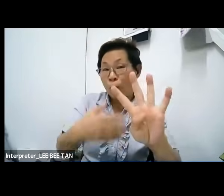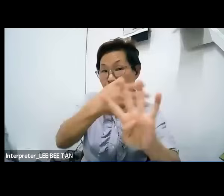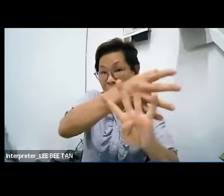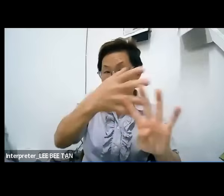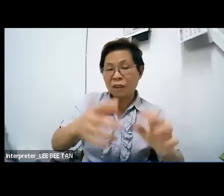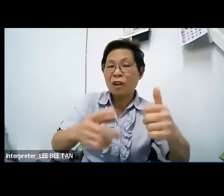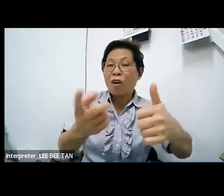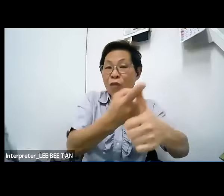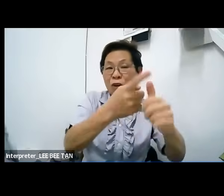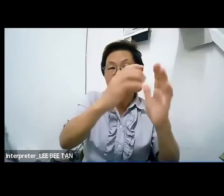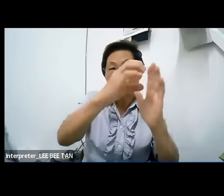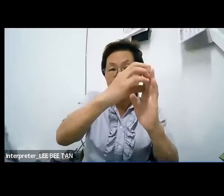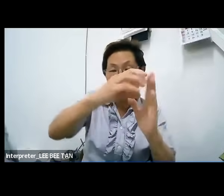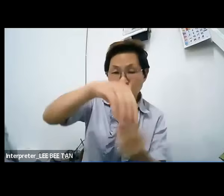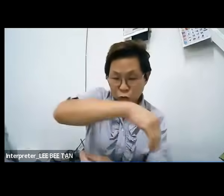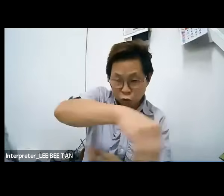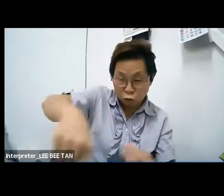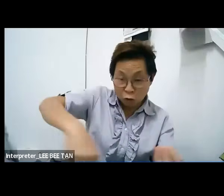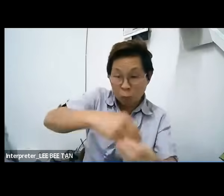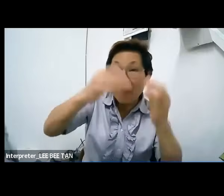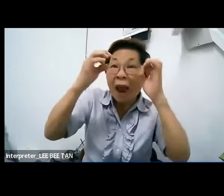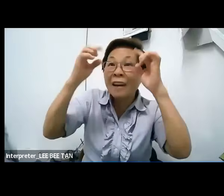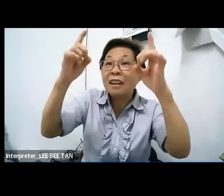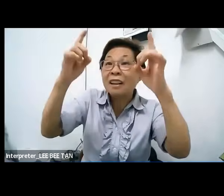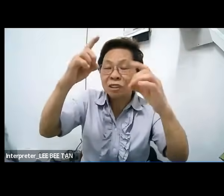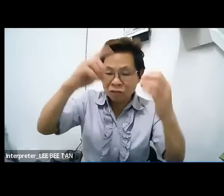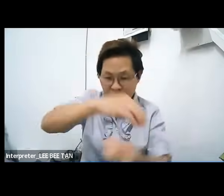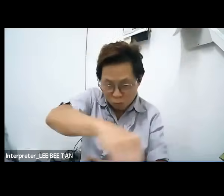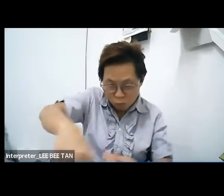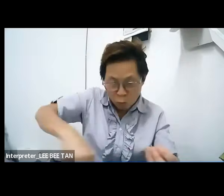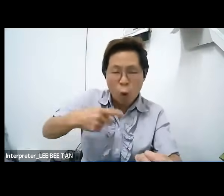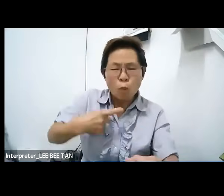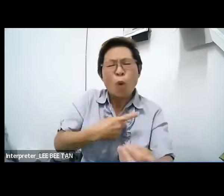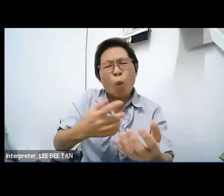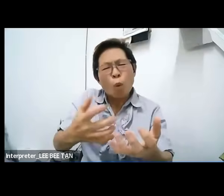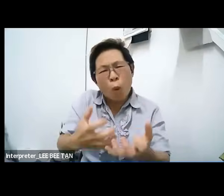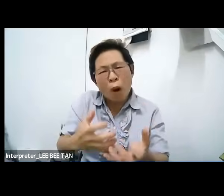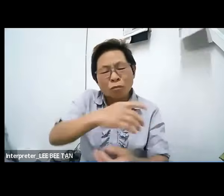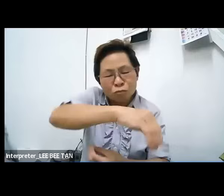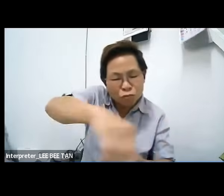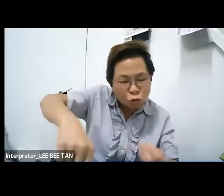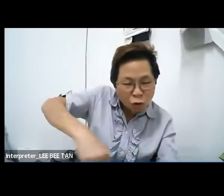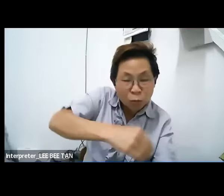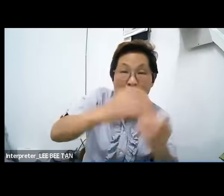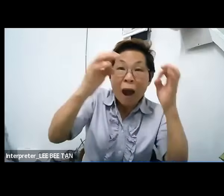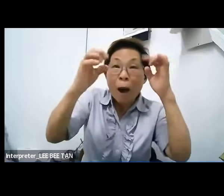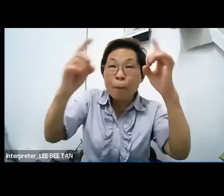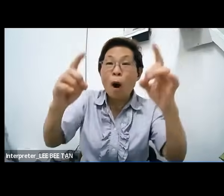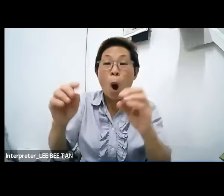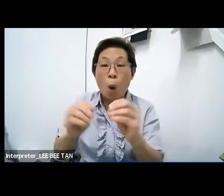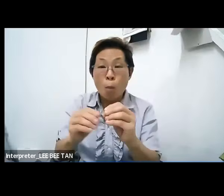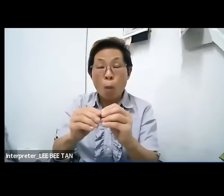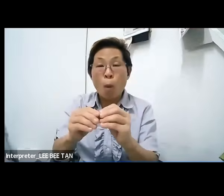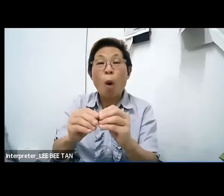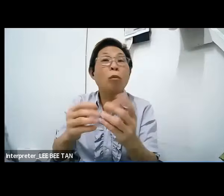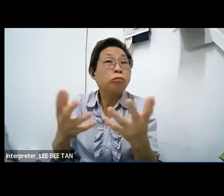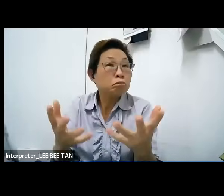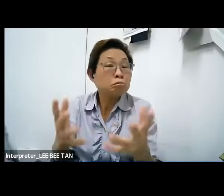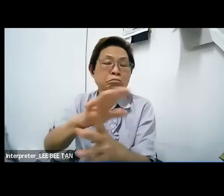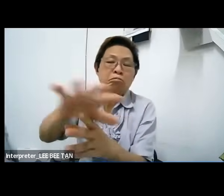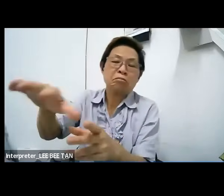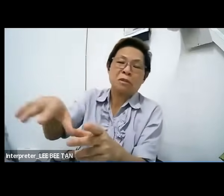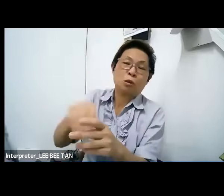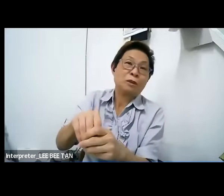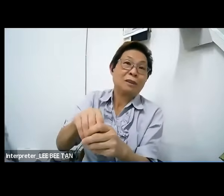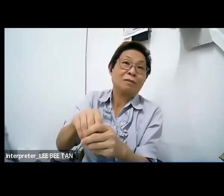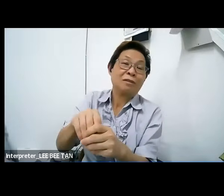the transforming education, we would like the transforming education to be more inclusive. That is